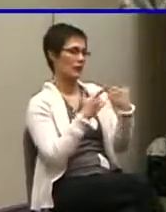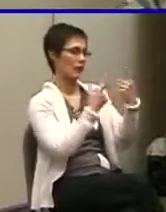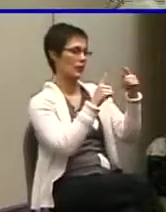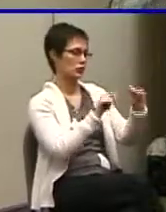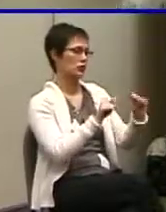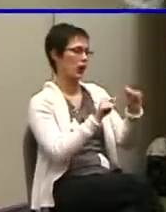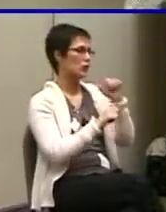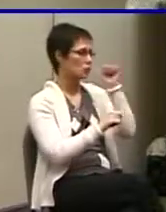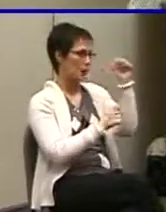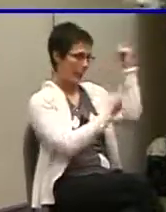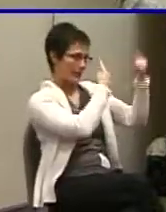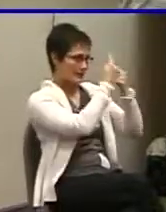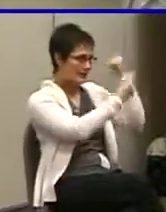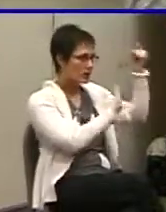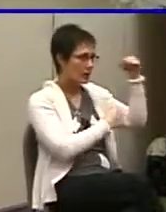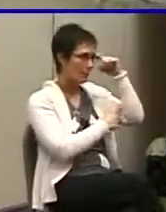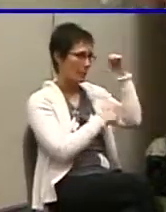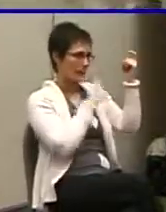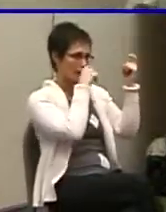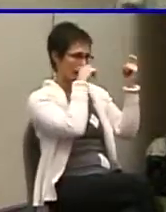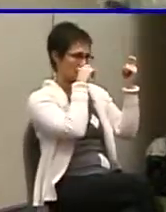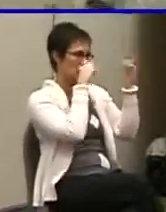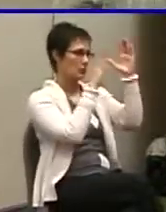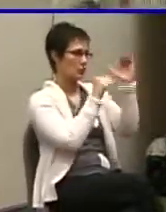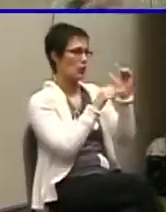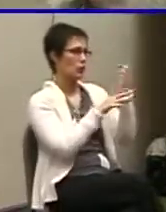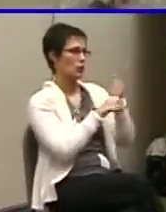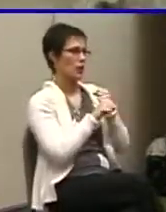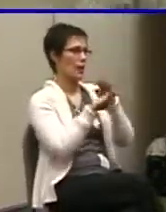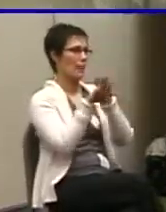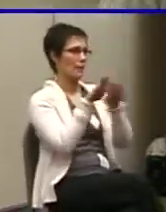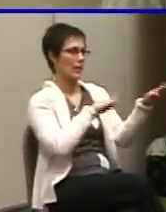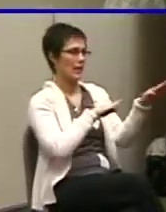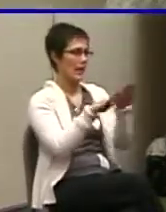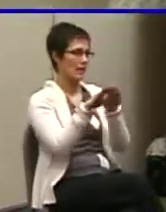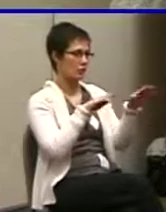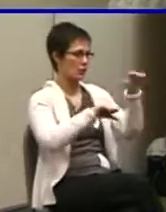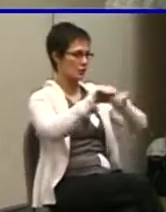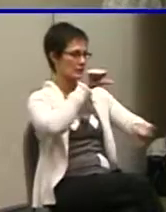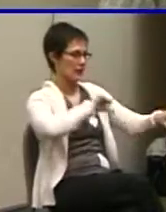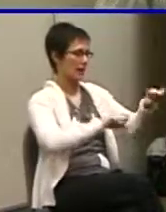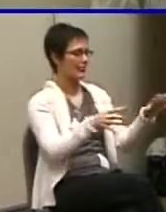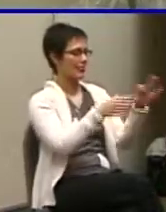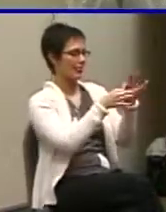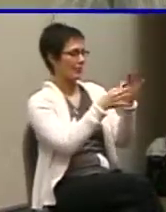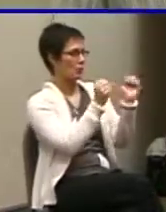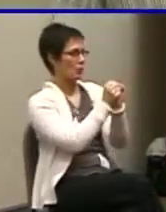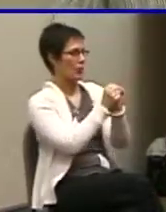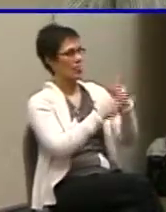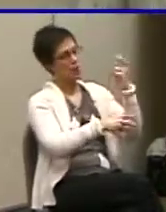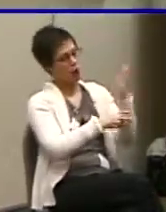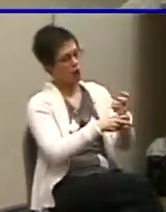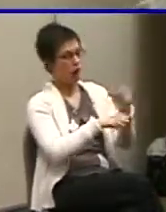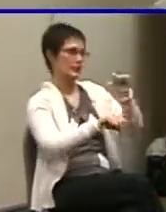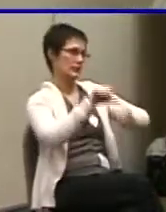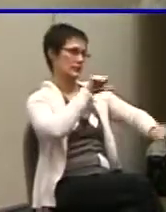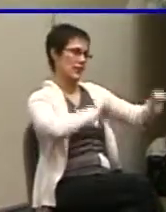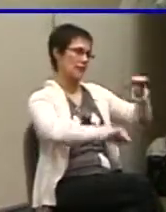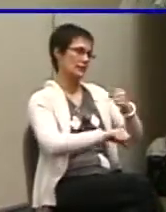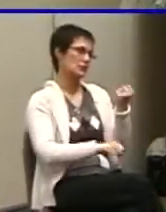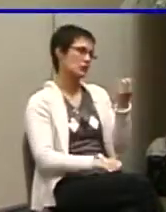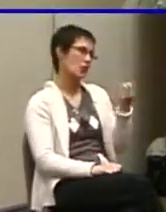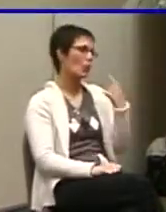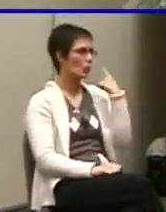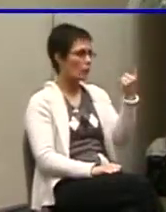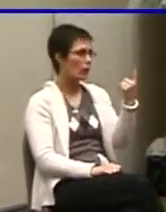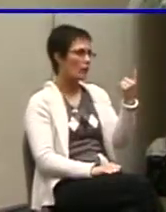not consider it because we want to, he was hoping to get the behavioral sciences somewhat on league with some of the hard sciences. So one of the dilemmas